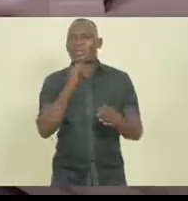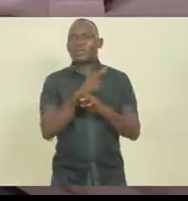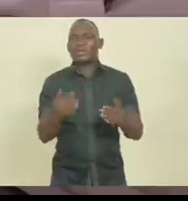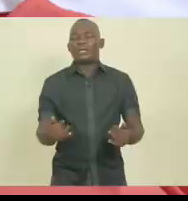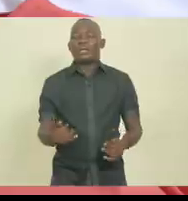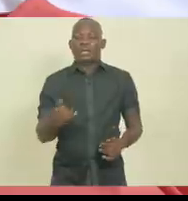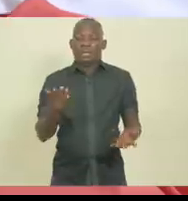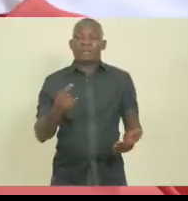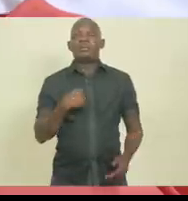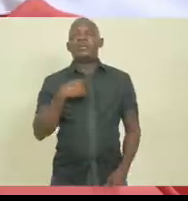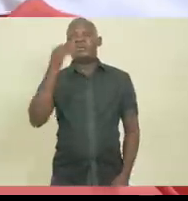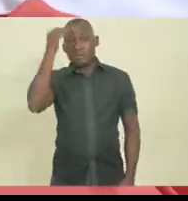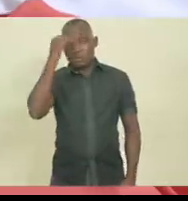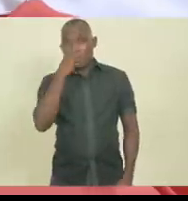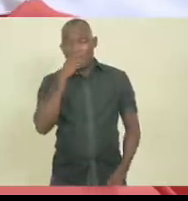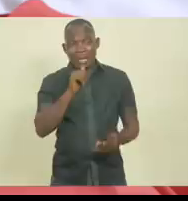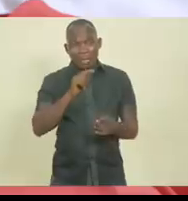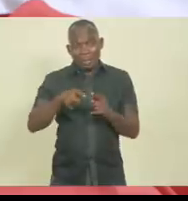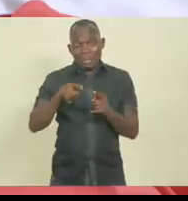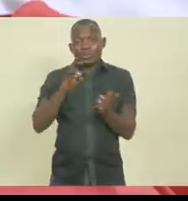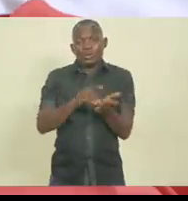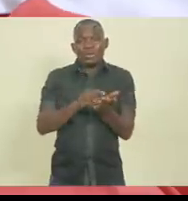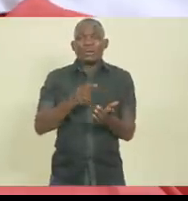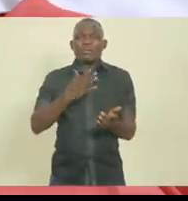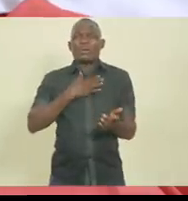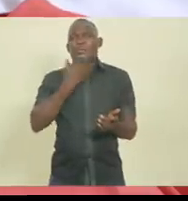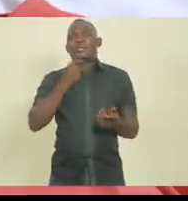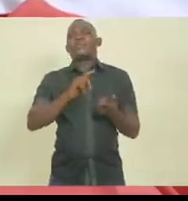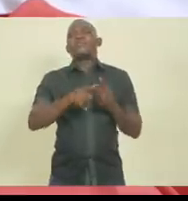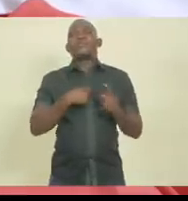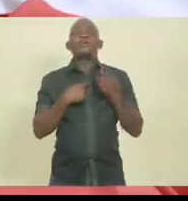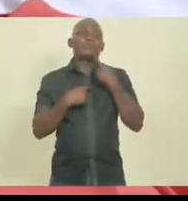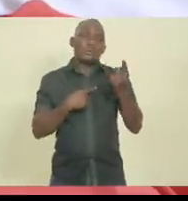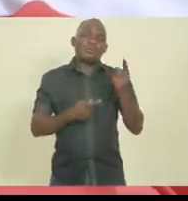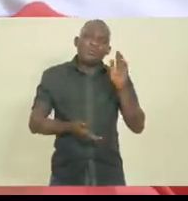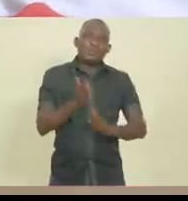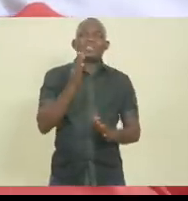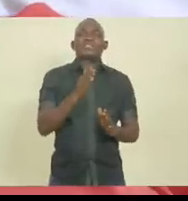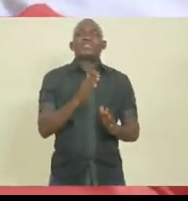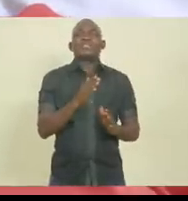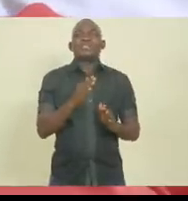I know, but the MD is a very good friend of mine, and I told him it was urgent, so.